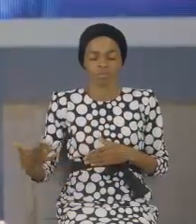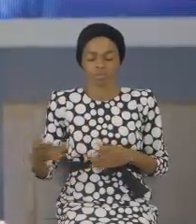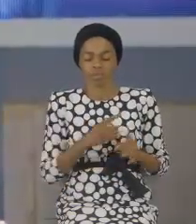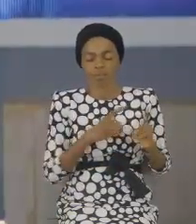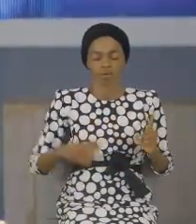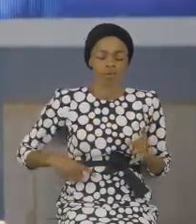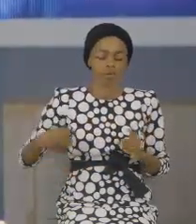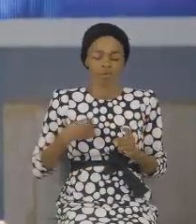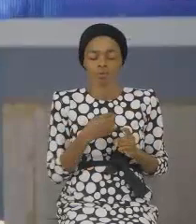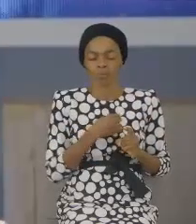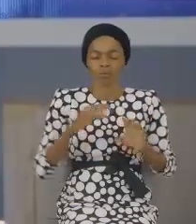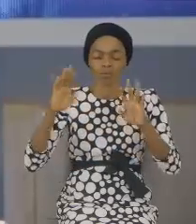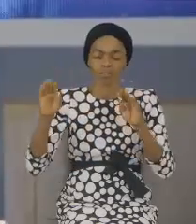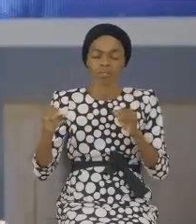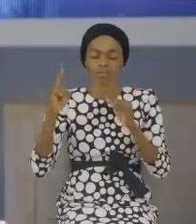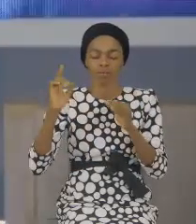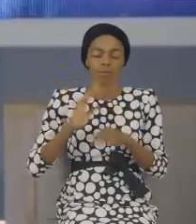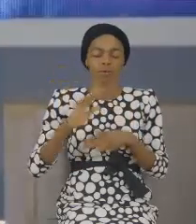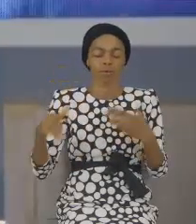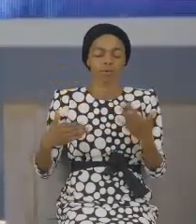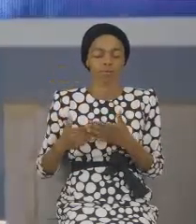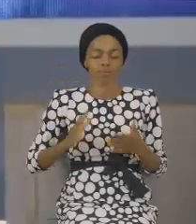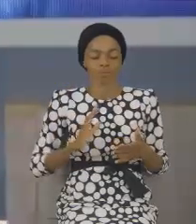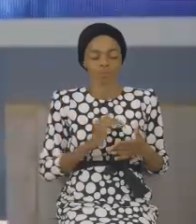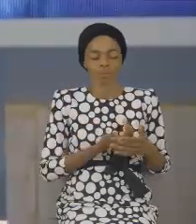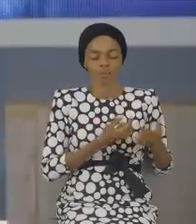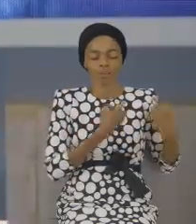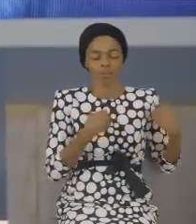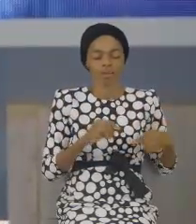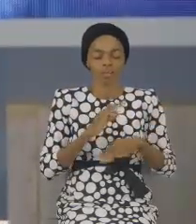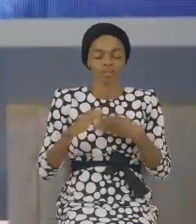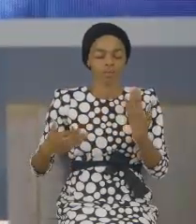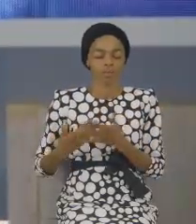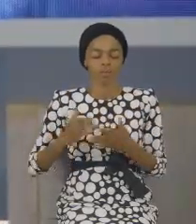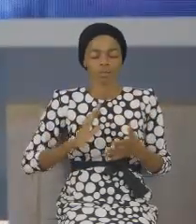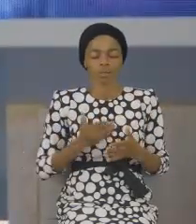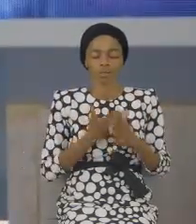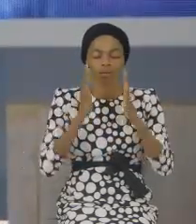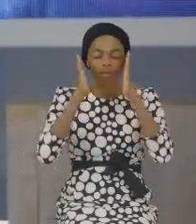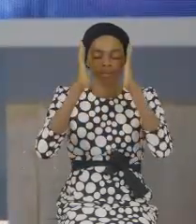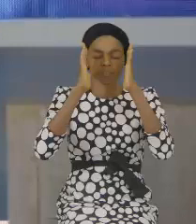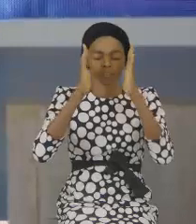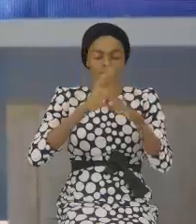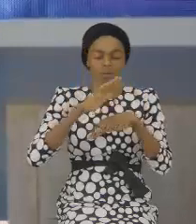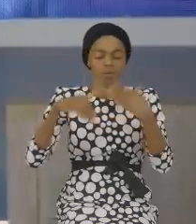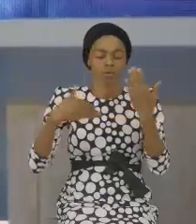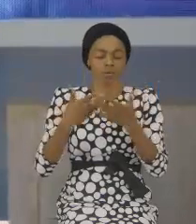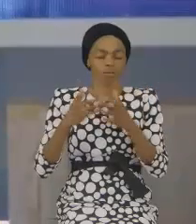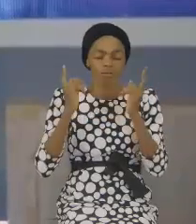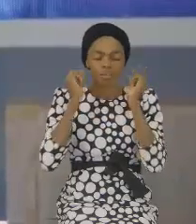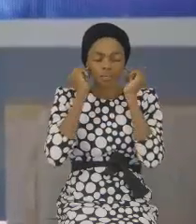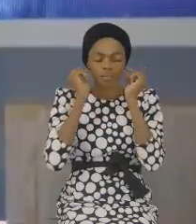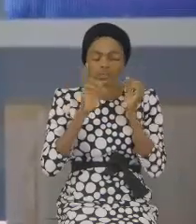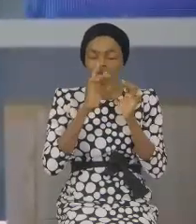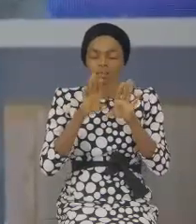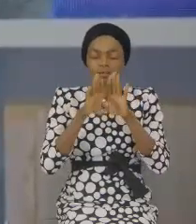you all our heart, all our attention, all ears were open, and we're